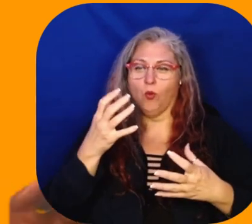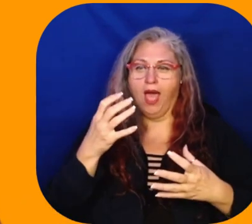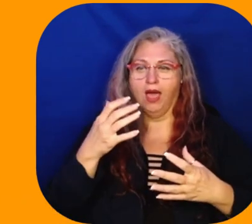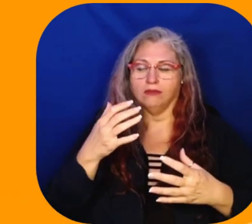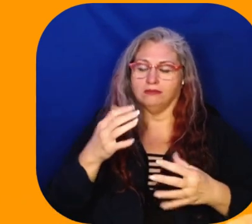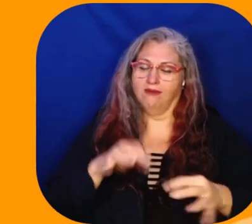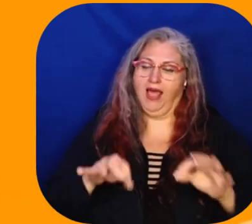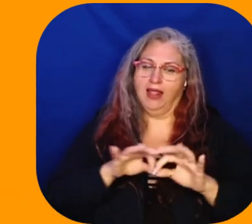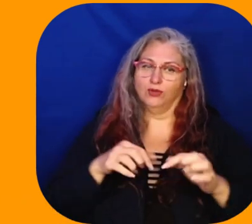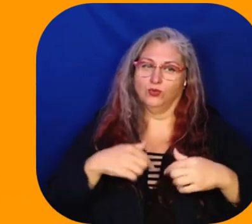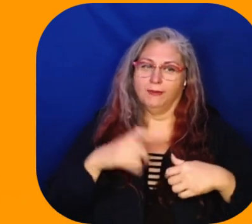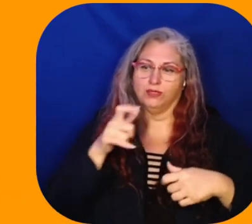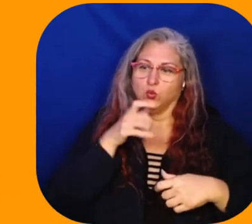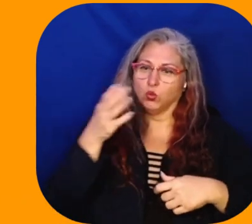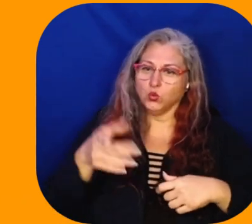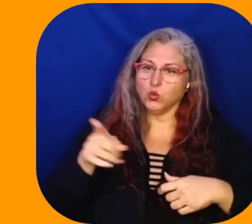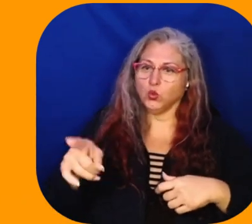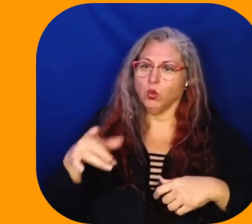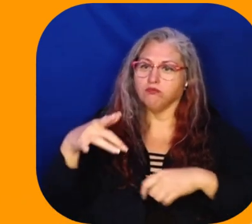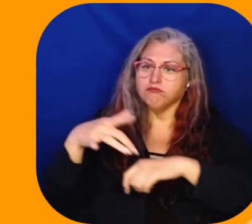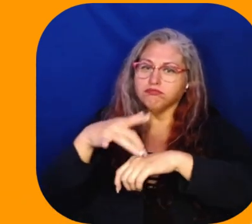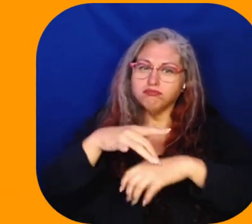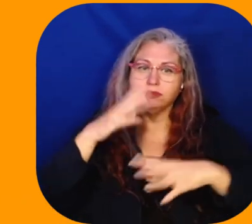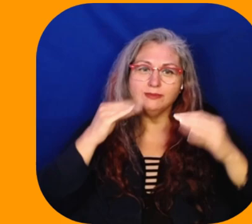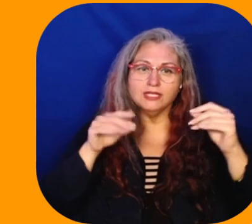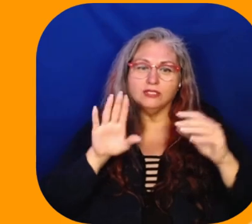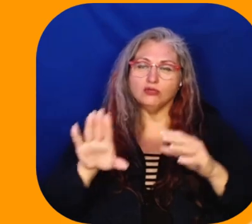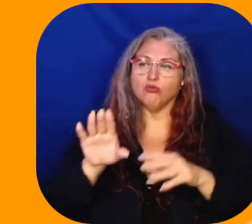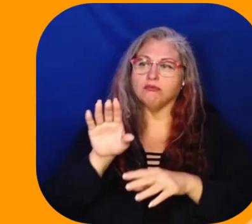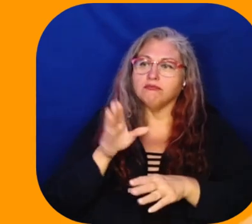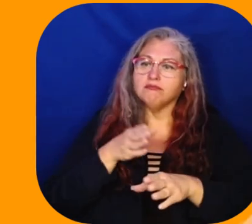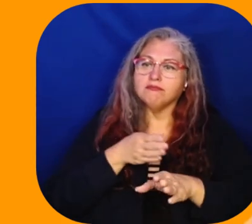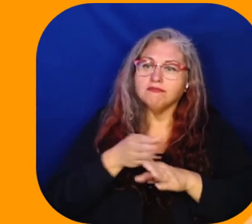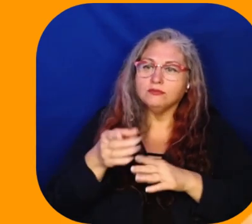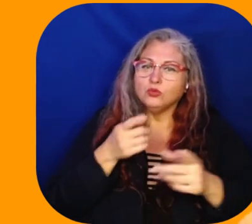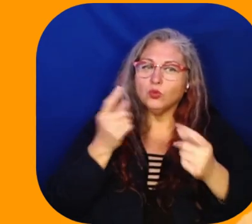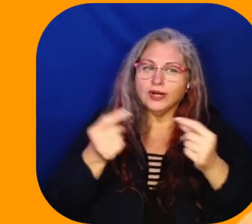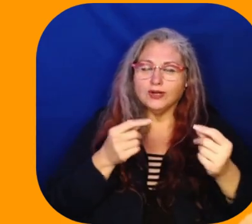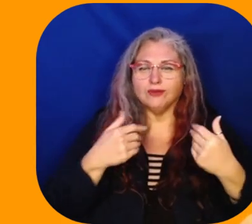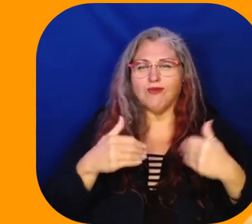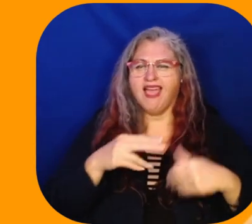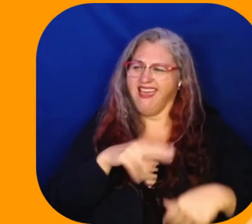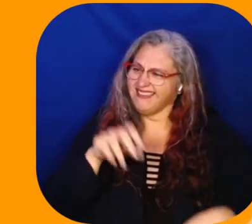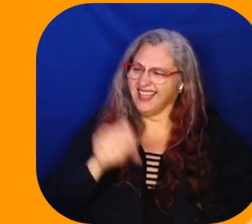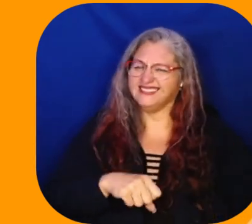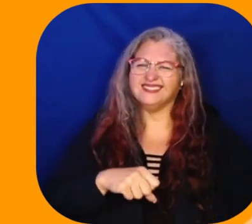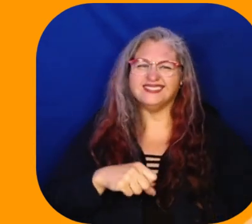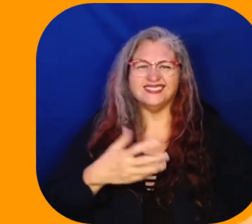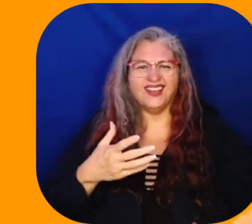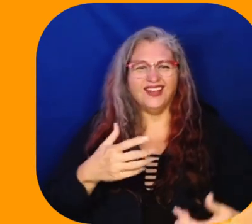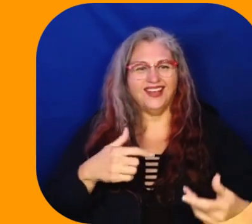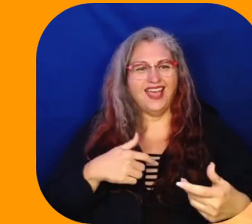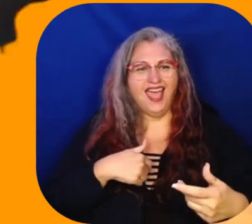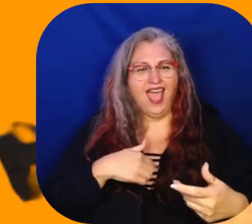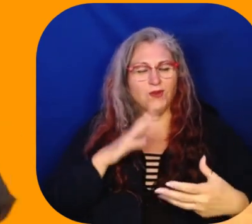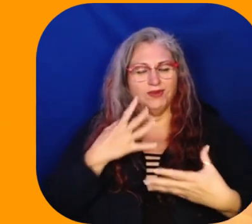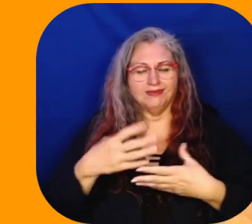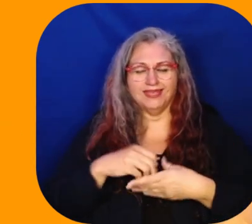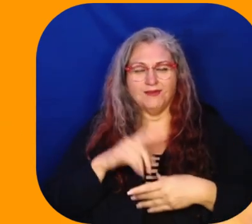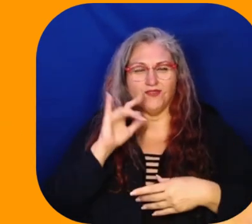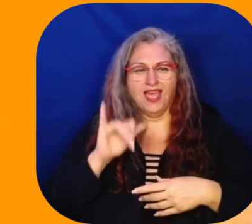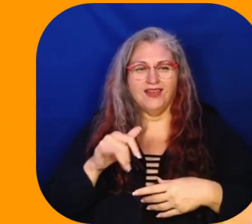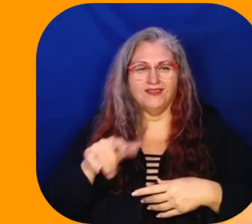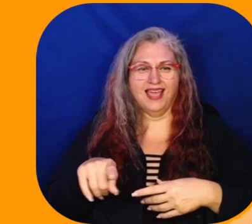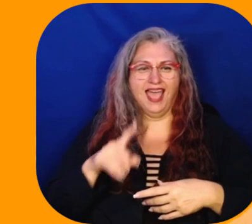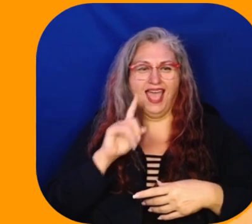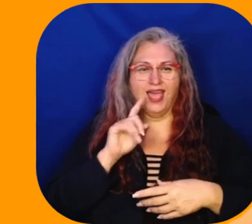who you are, where you've been, what you do, and hell yeah. So that I'm going to keep that forever. I'm going to take that out of my